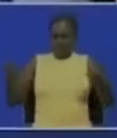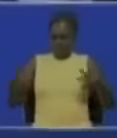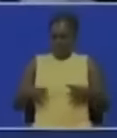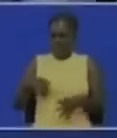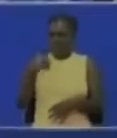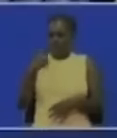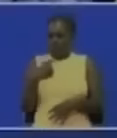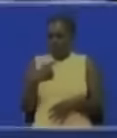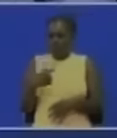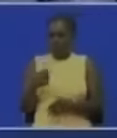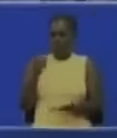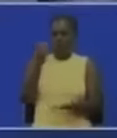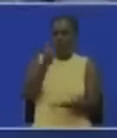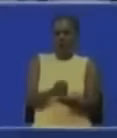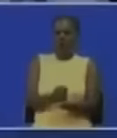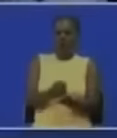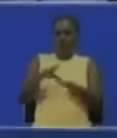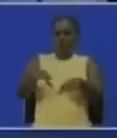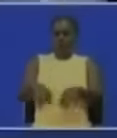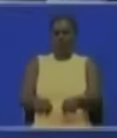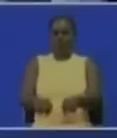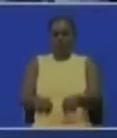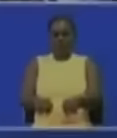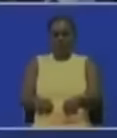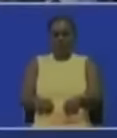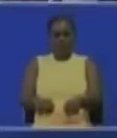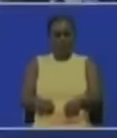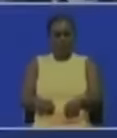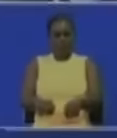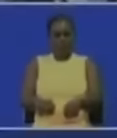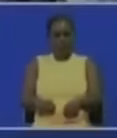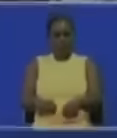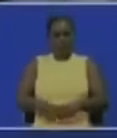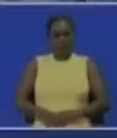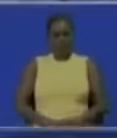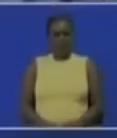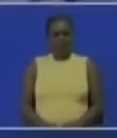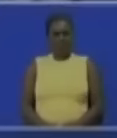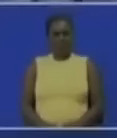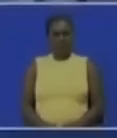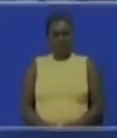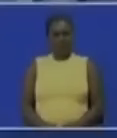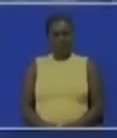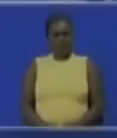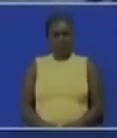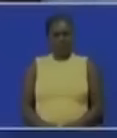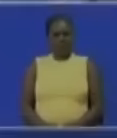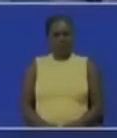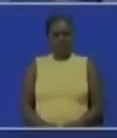exactly should occupy the offices. Our members are walking from City Hall